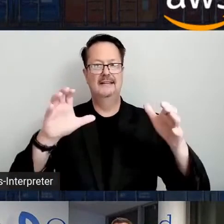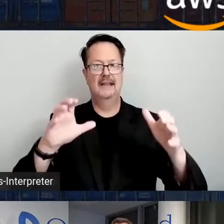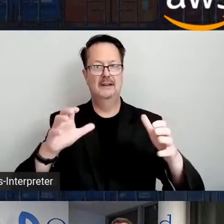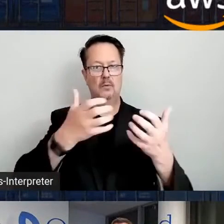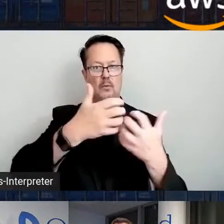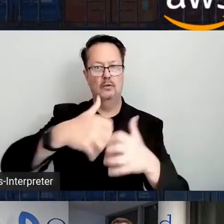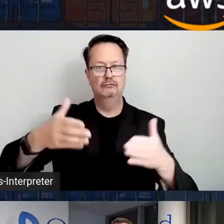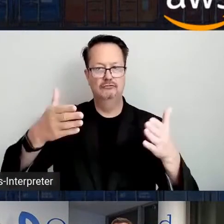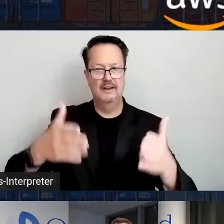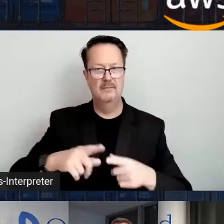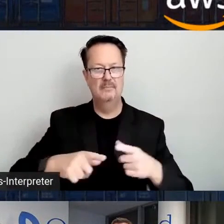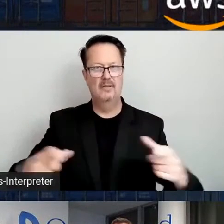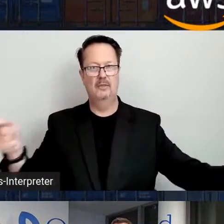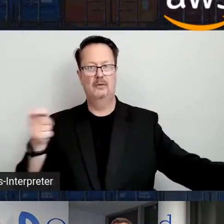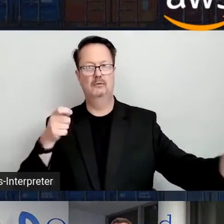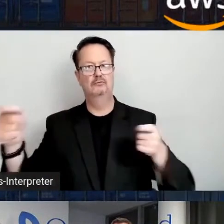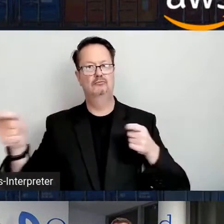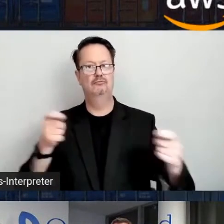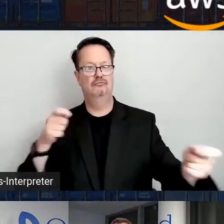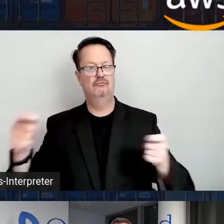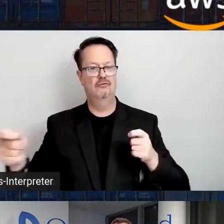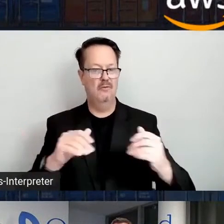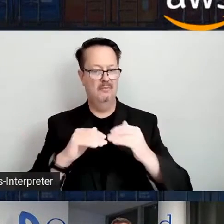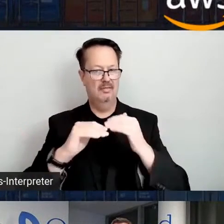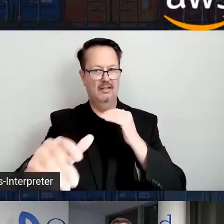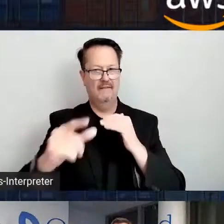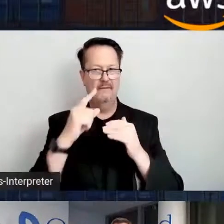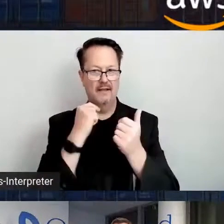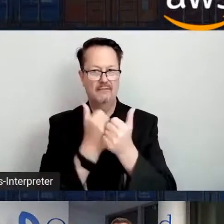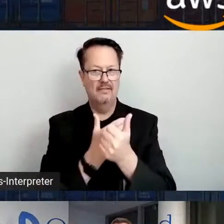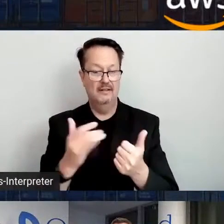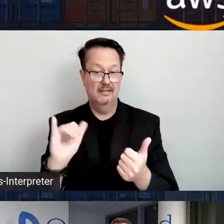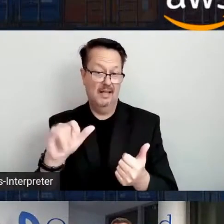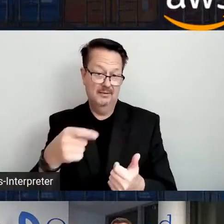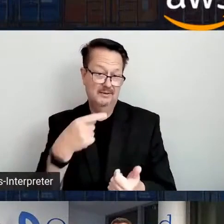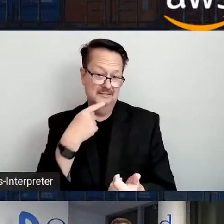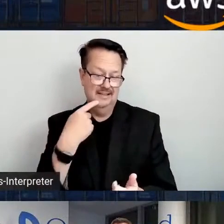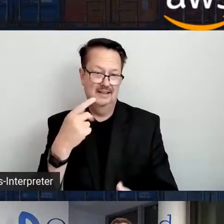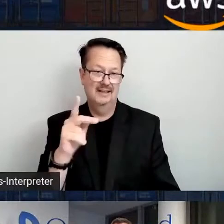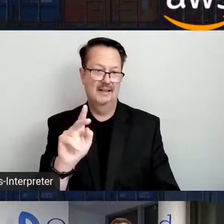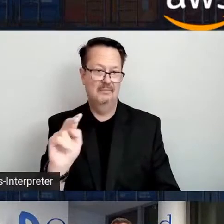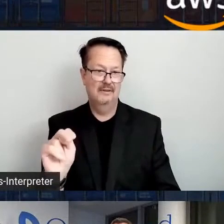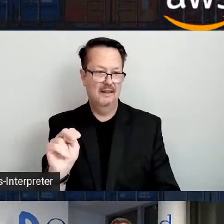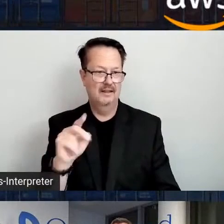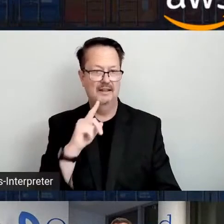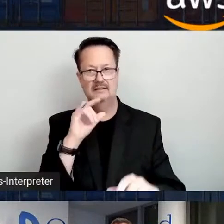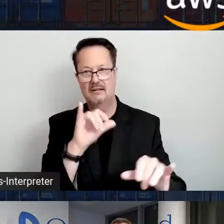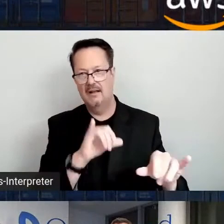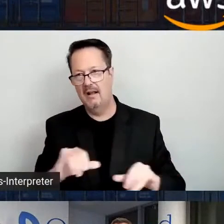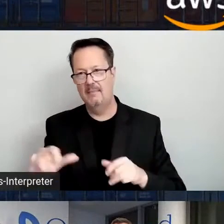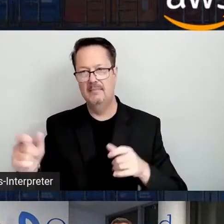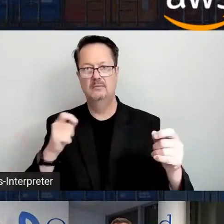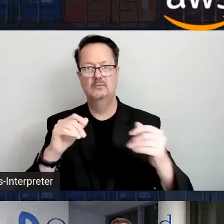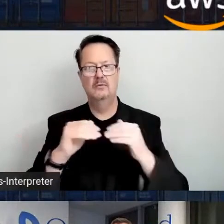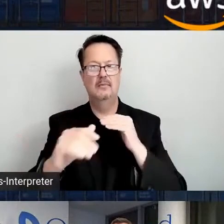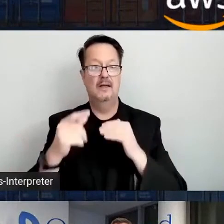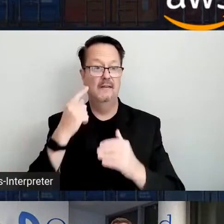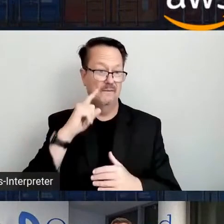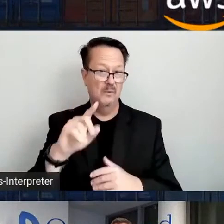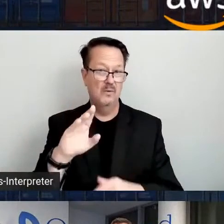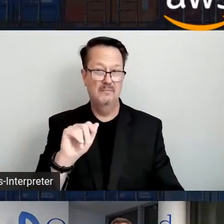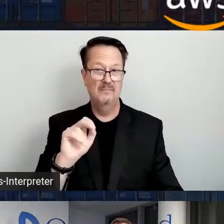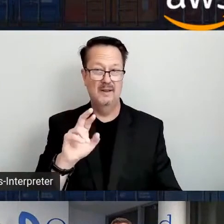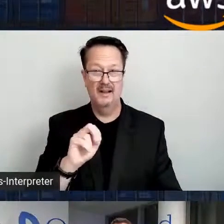of everything. And what Sekar was saying, right? Kubernetes is effectively becoming the control plane for even bare metal, right? You